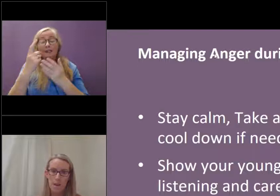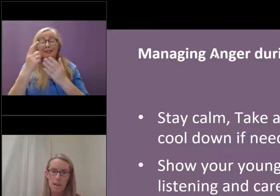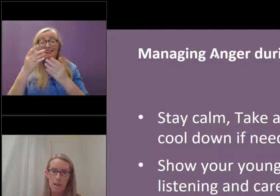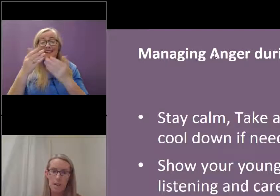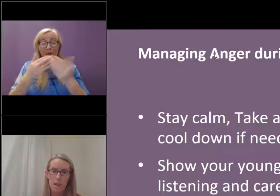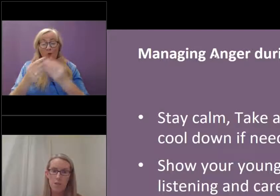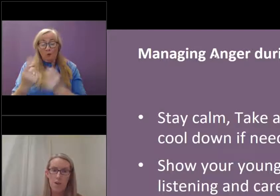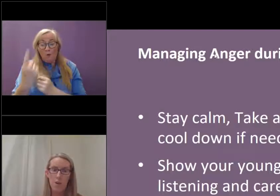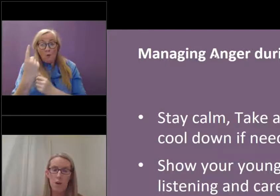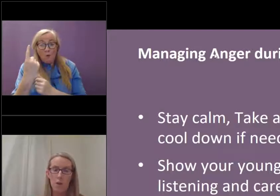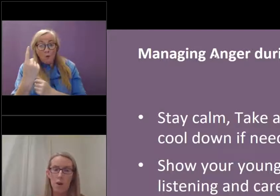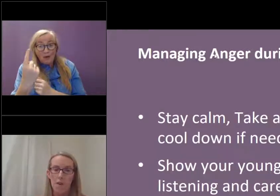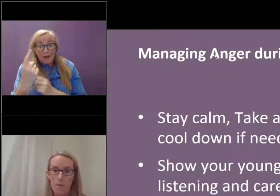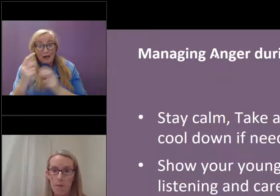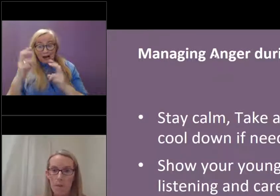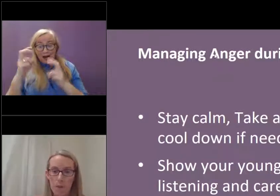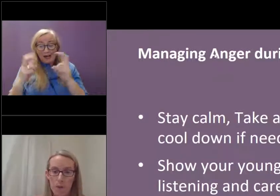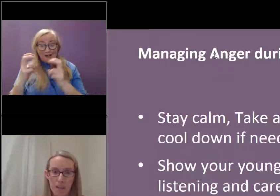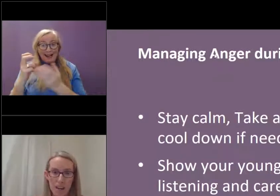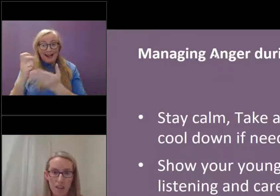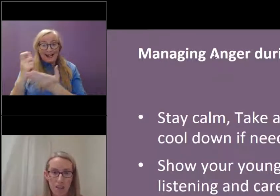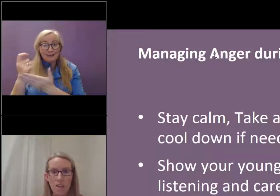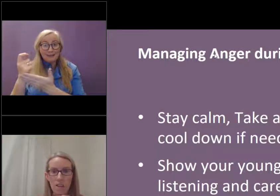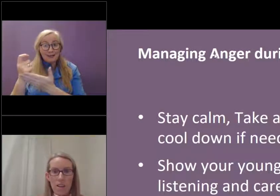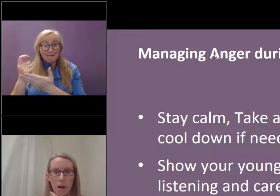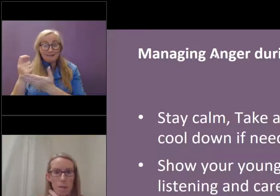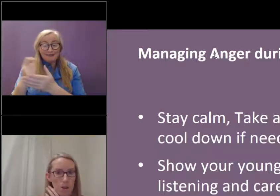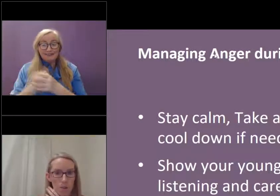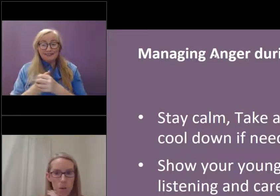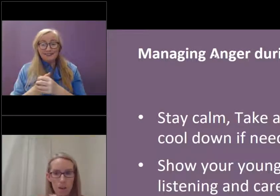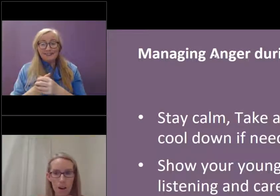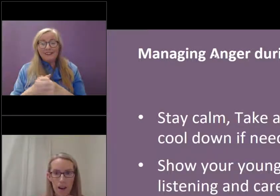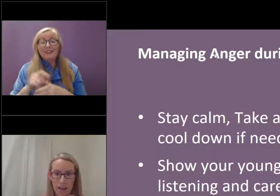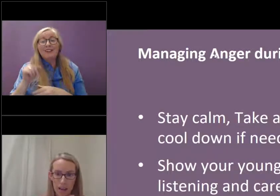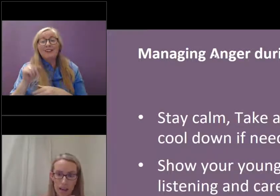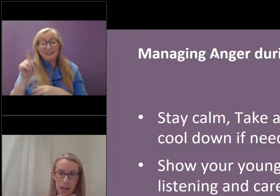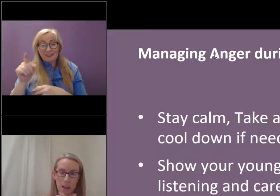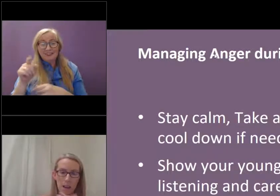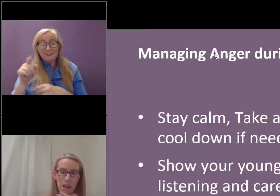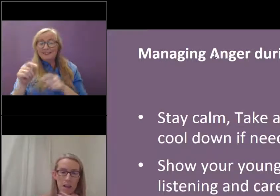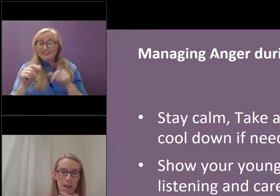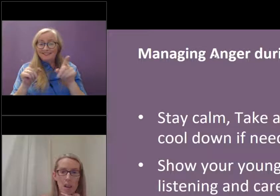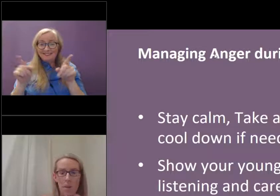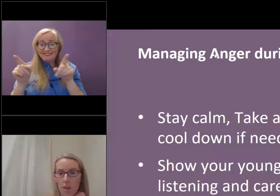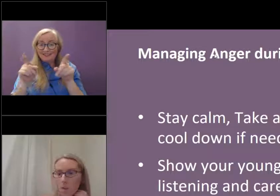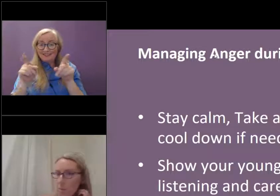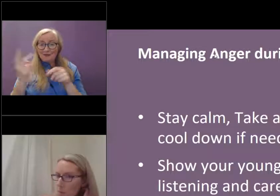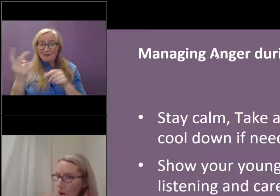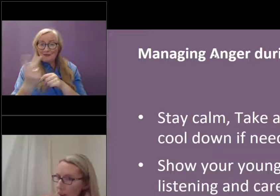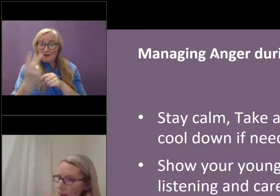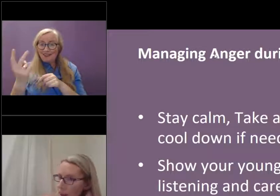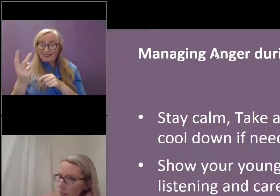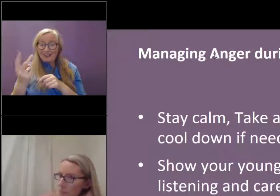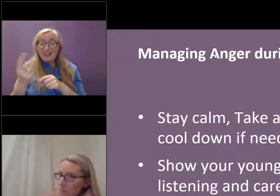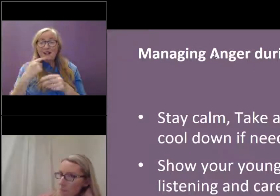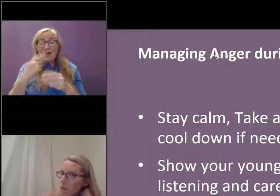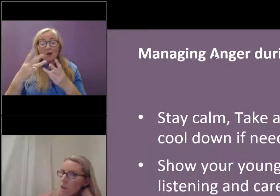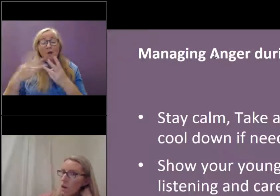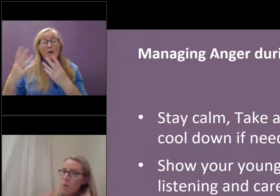Yeah, I'm sure you know, Laura, from sessions and stuff like that, when young people are like, you know, when young people are